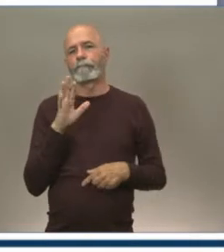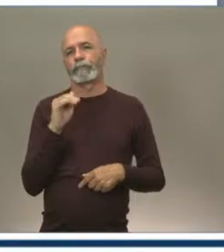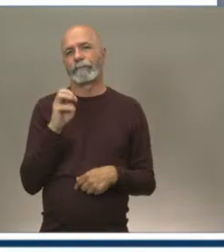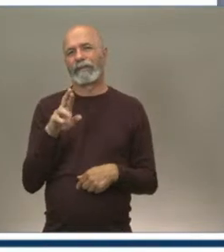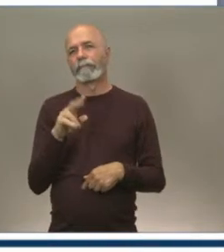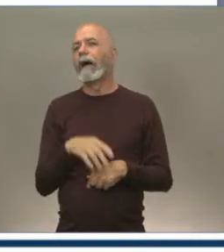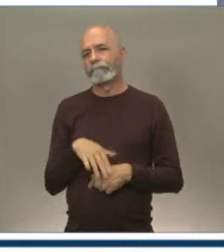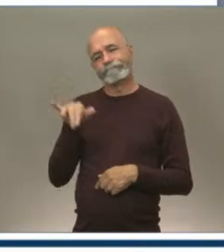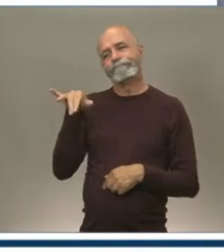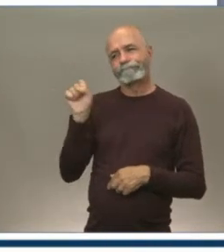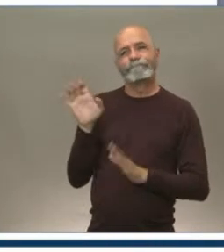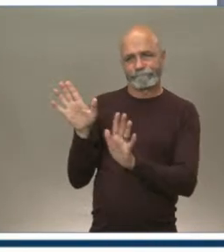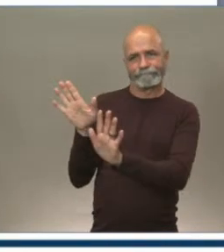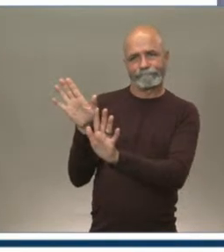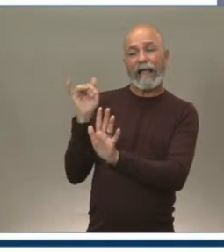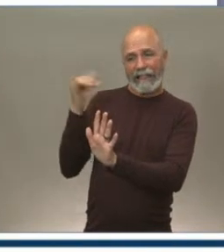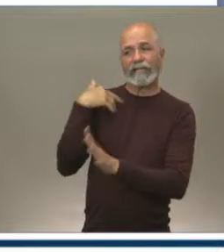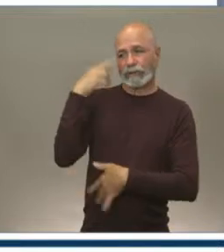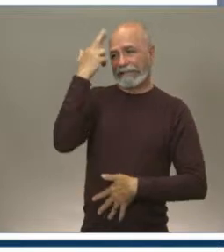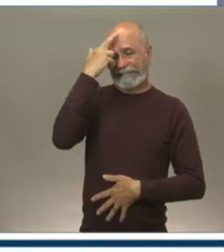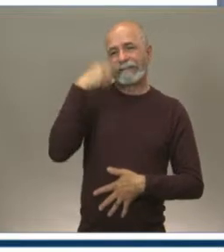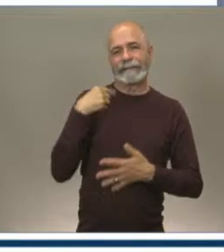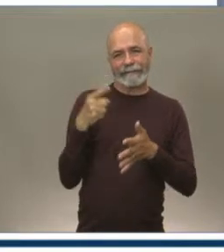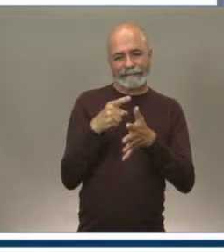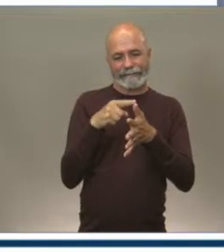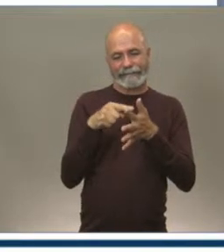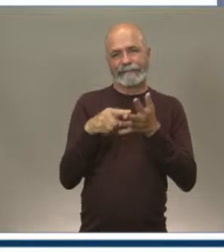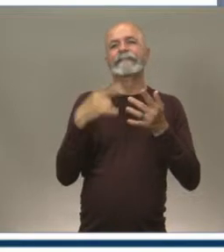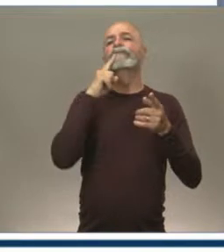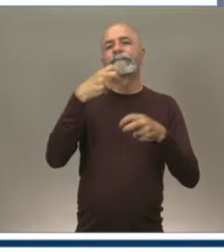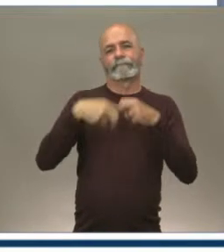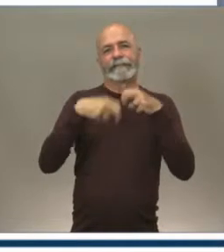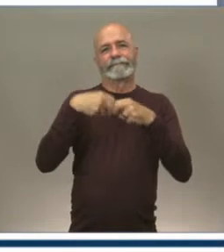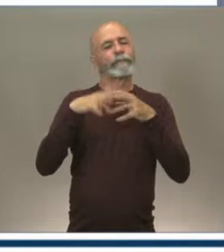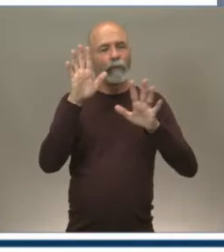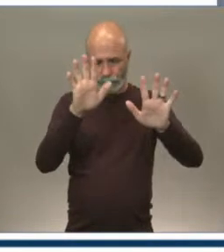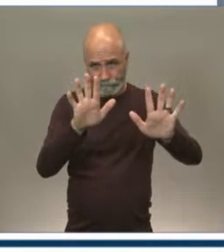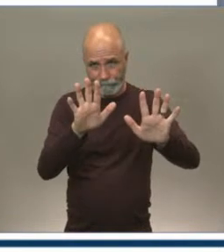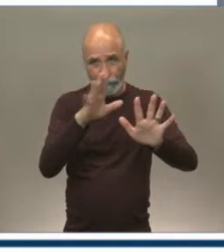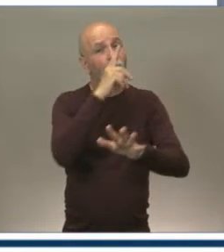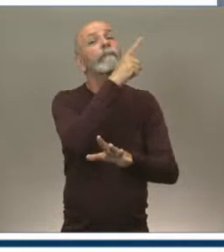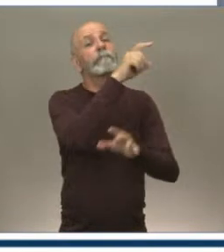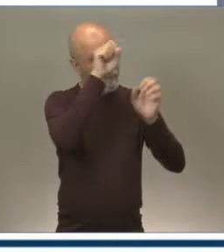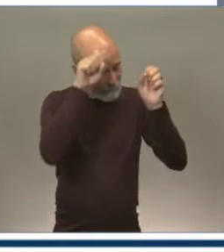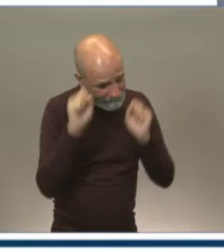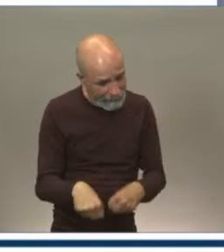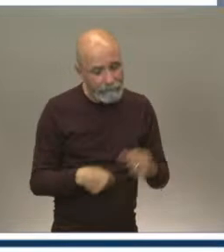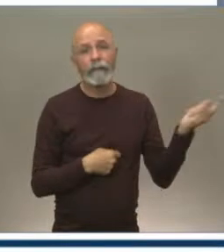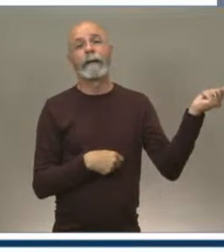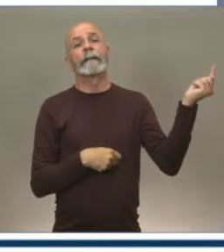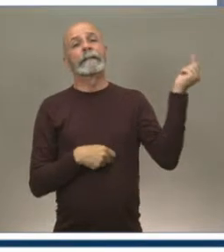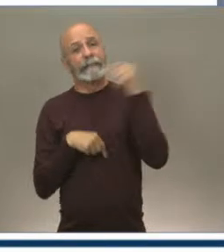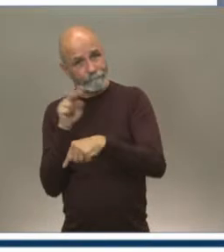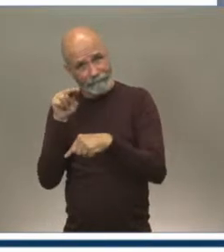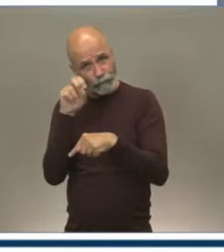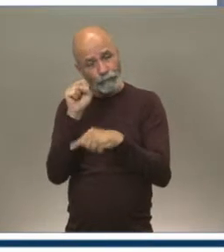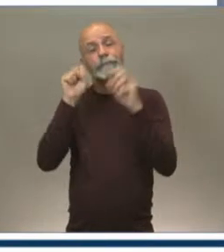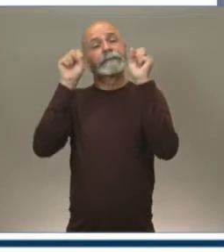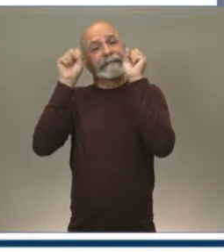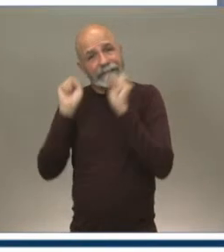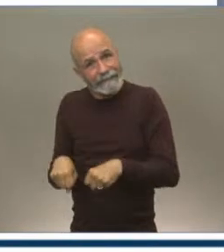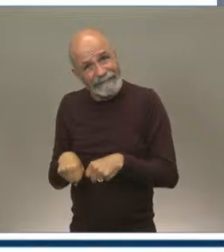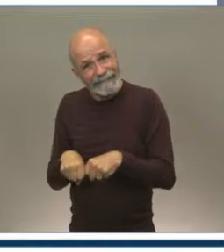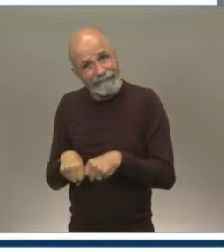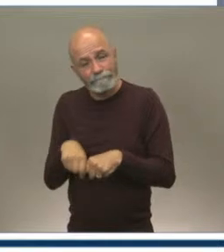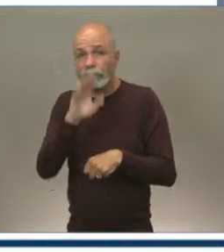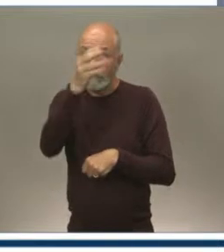the issue. What I said was they should not be denied access into the province. We know that it's a challenge to